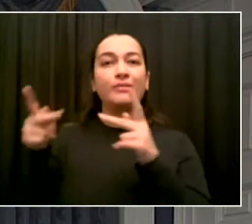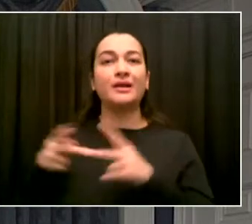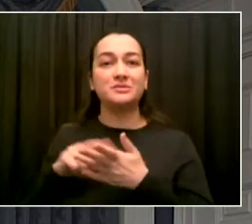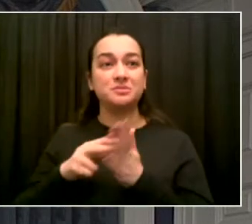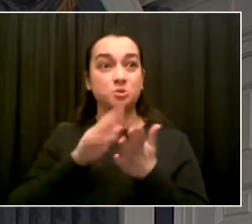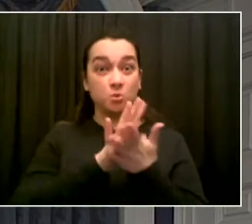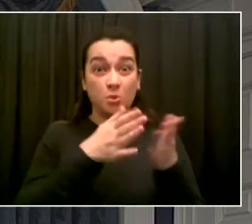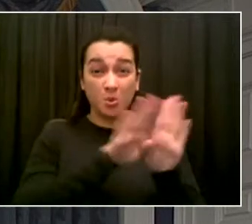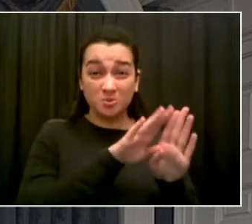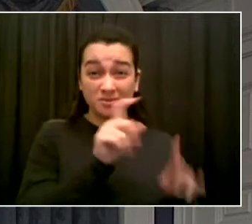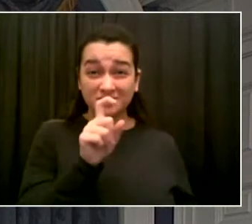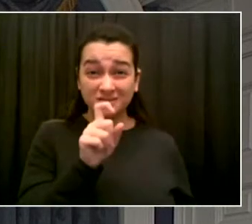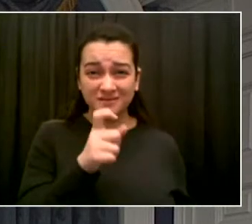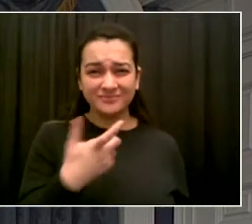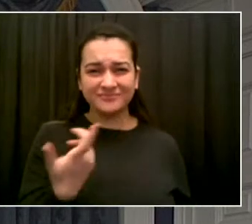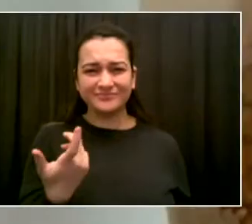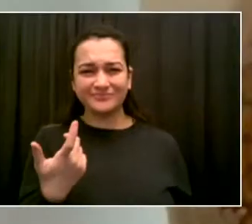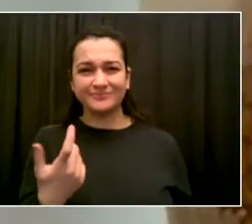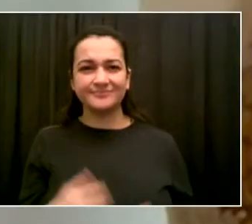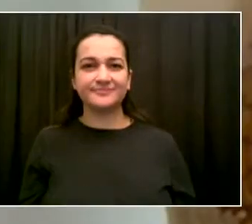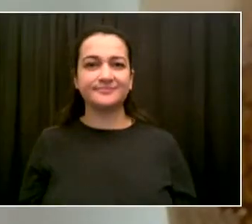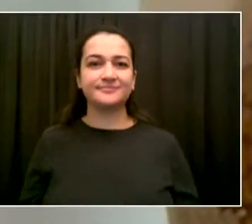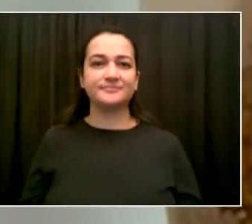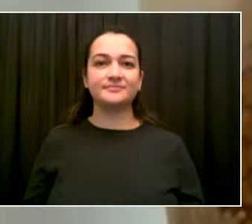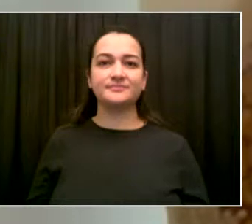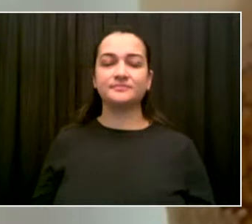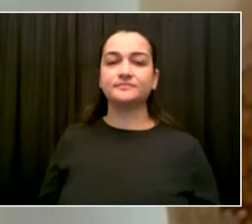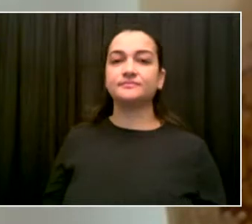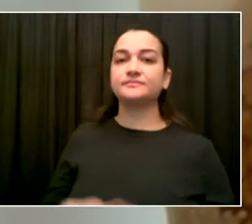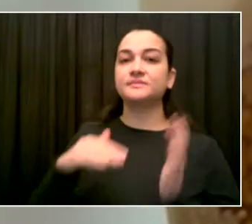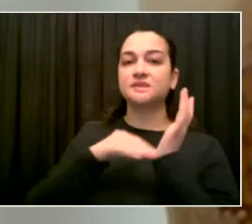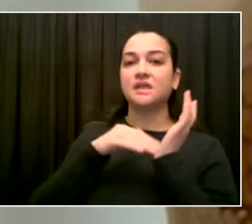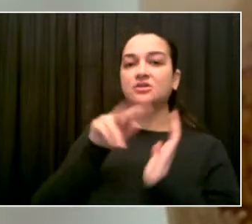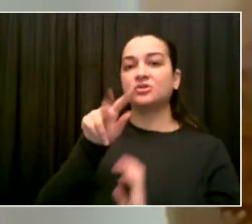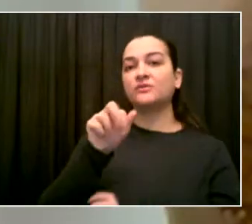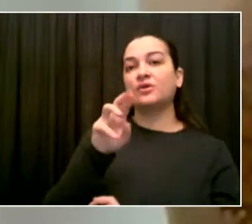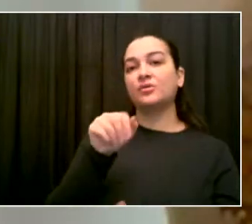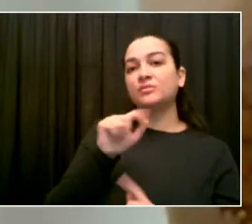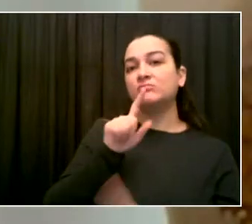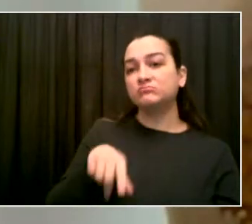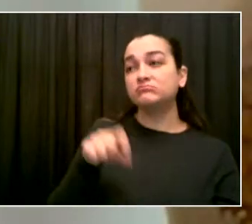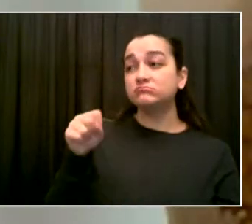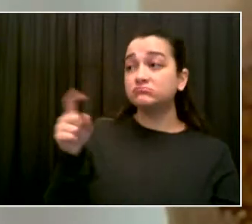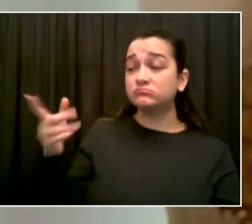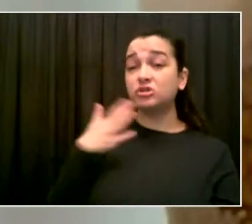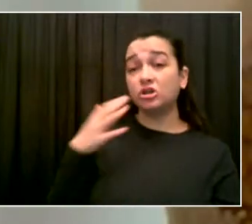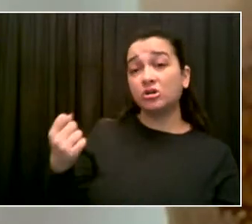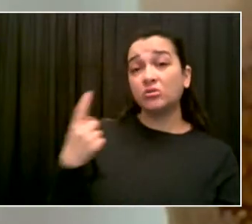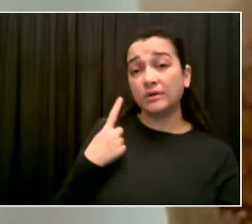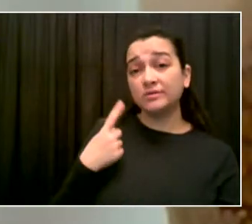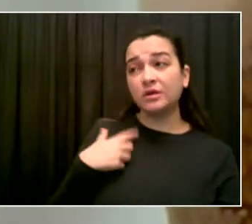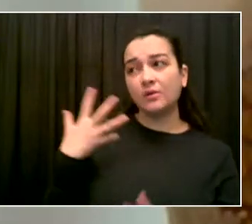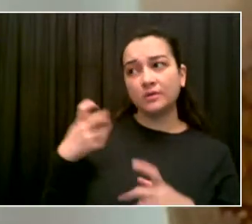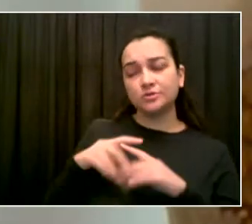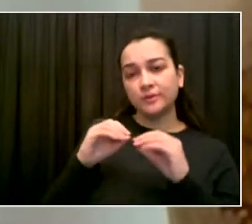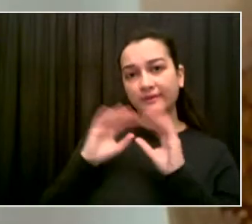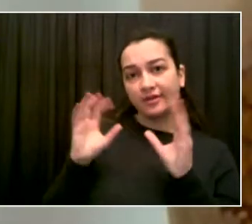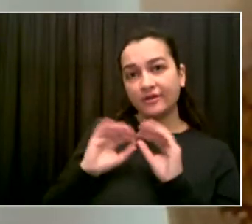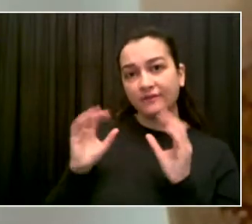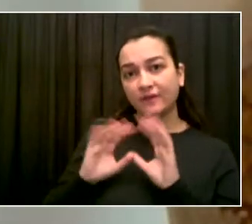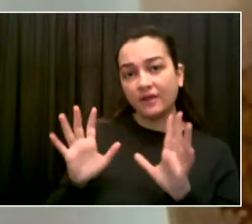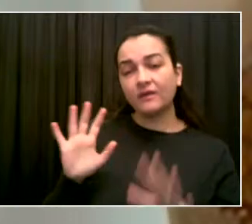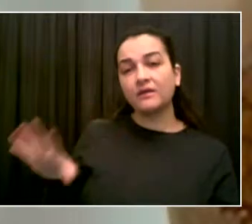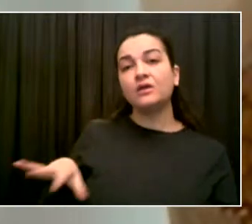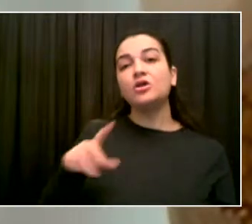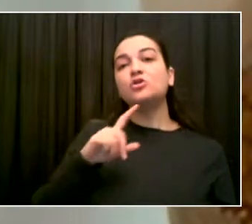Great. Thank you very much. You're absolutely right. And unfortunately, I'm not going to be able to give you a precise formula for this because,